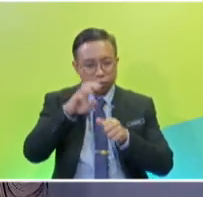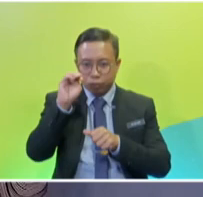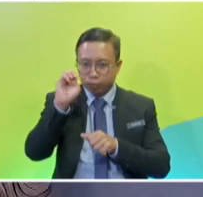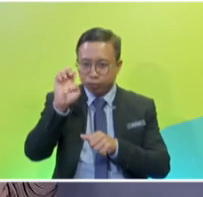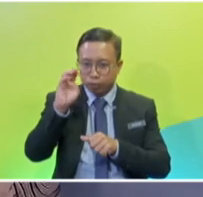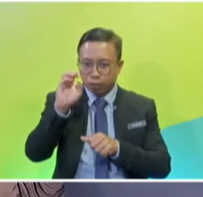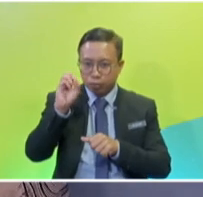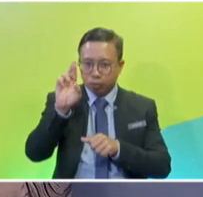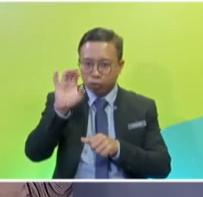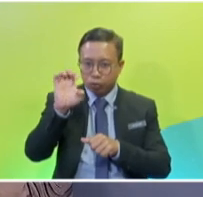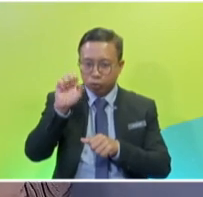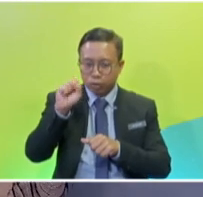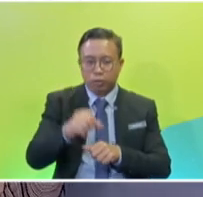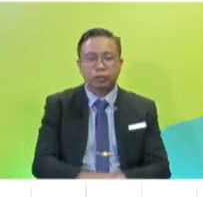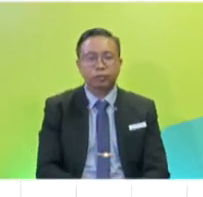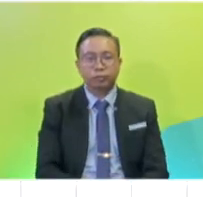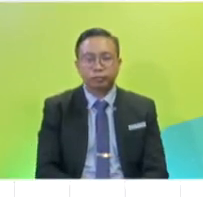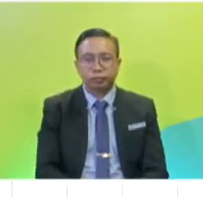your answer to that, Yusof?